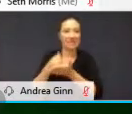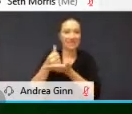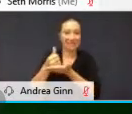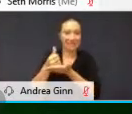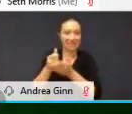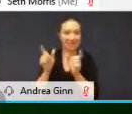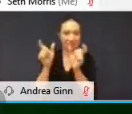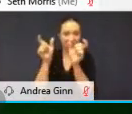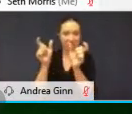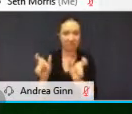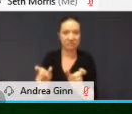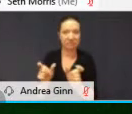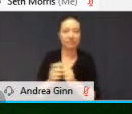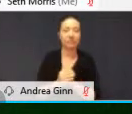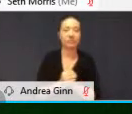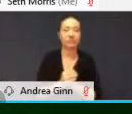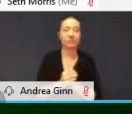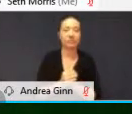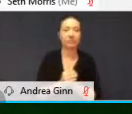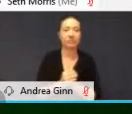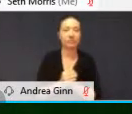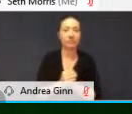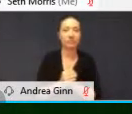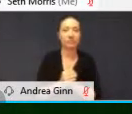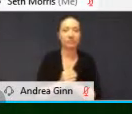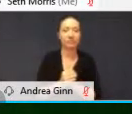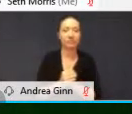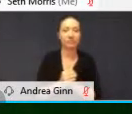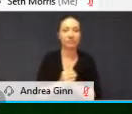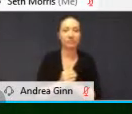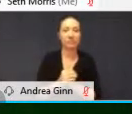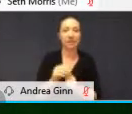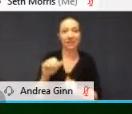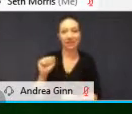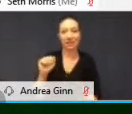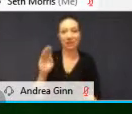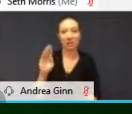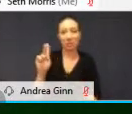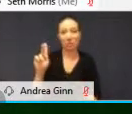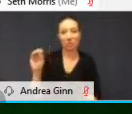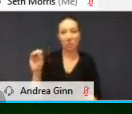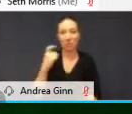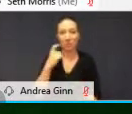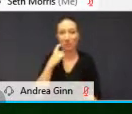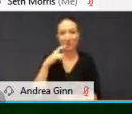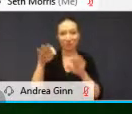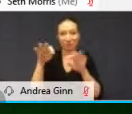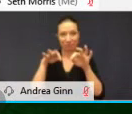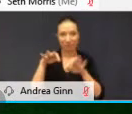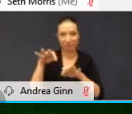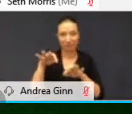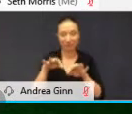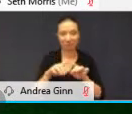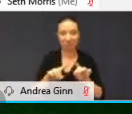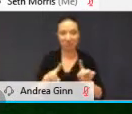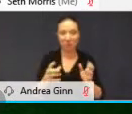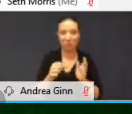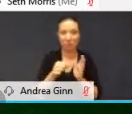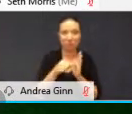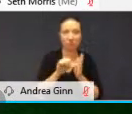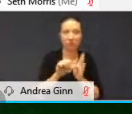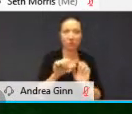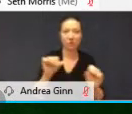what Abuko has recently reviewed with you, you can see that people